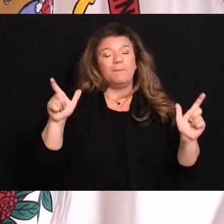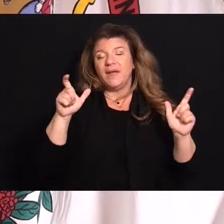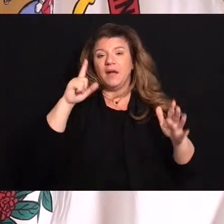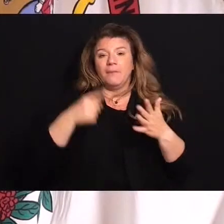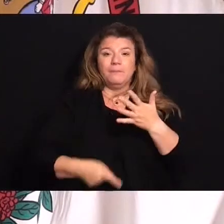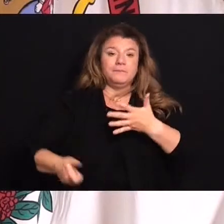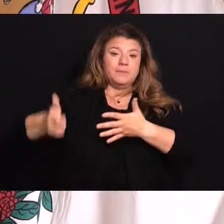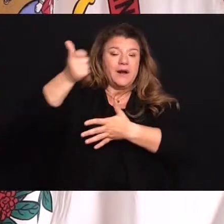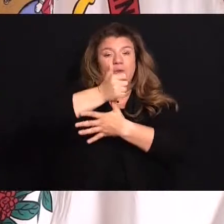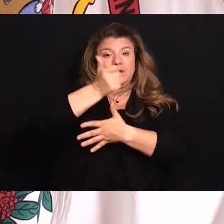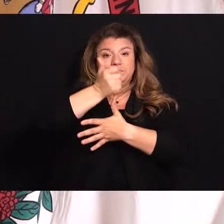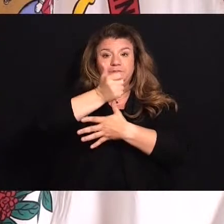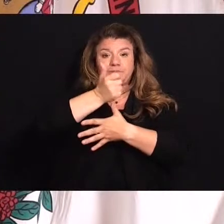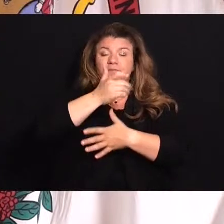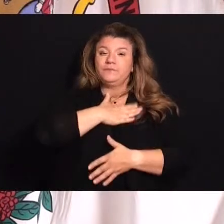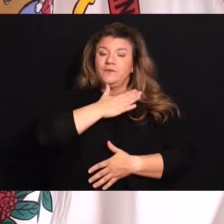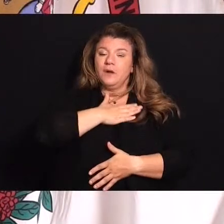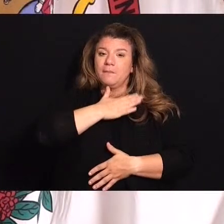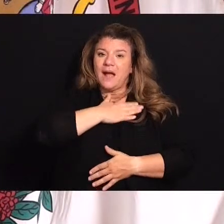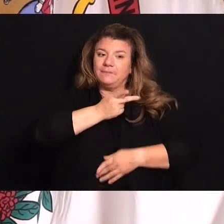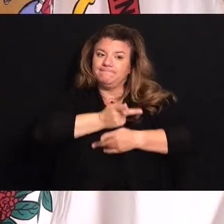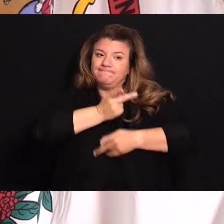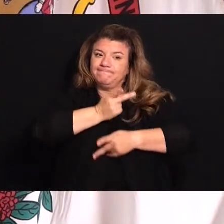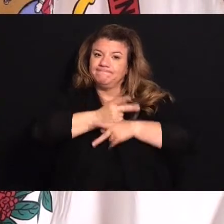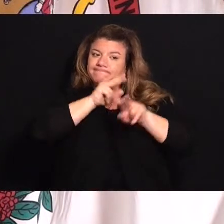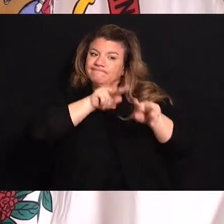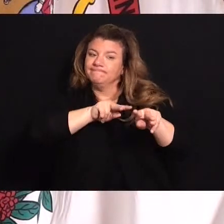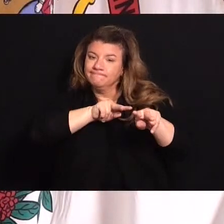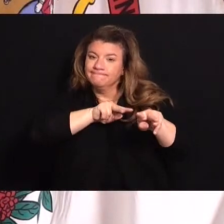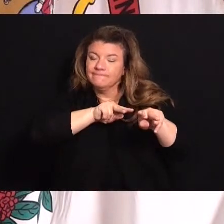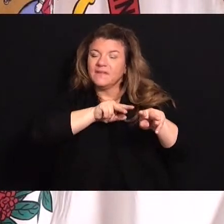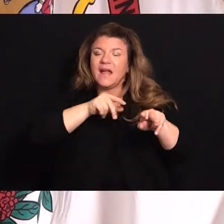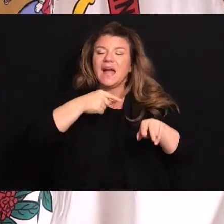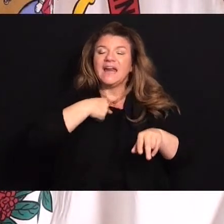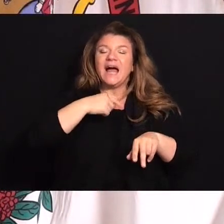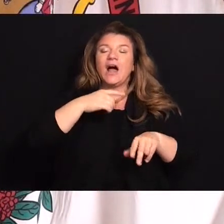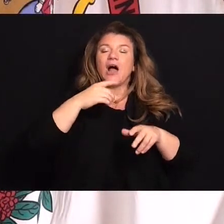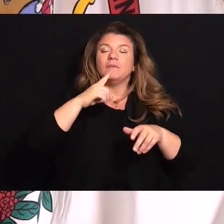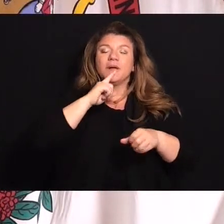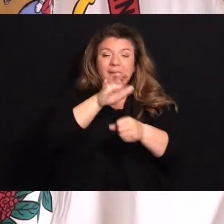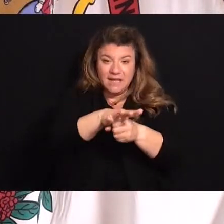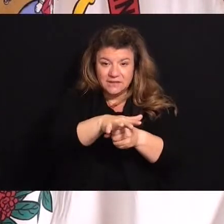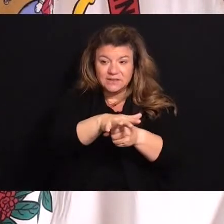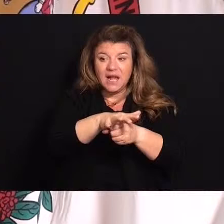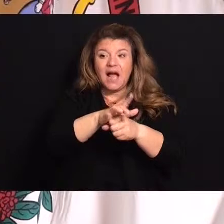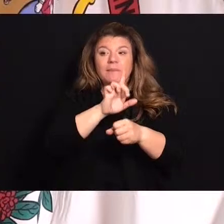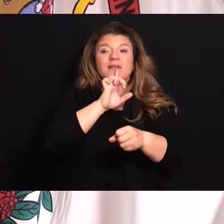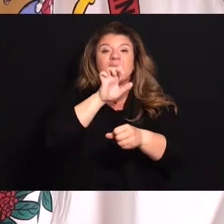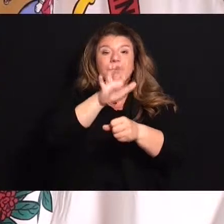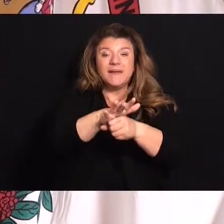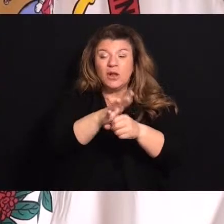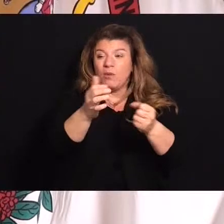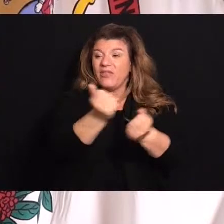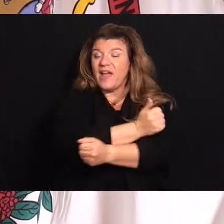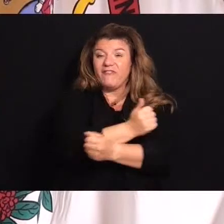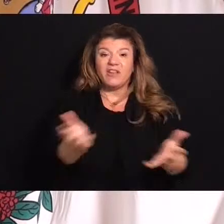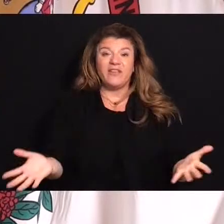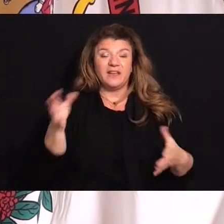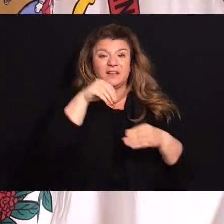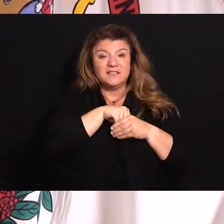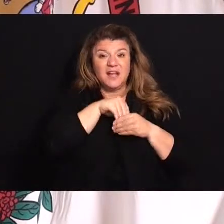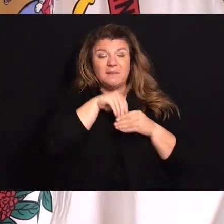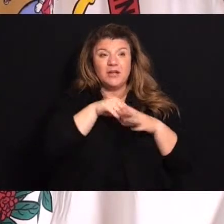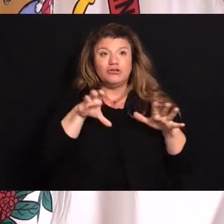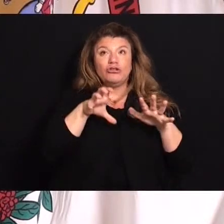on my watch, and I am absolutely committed with all in me to do any